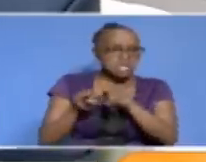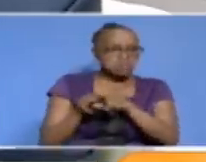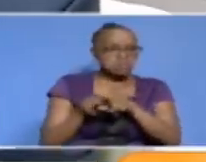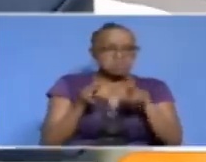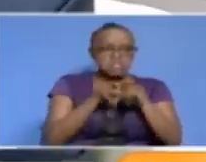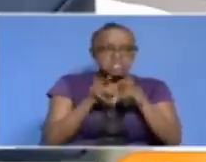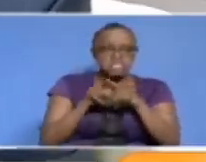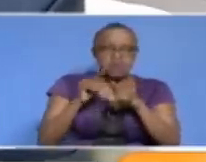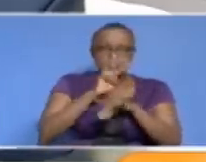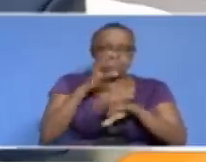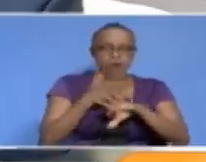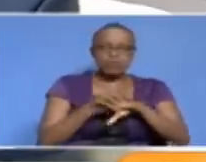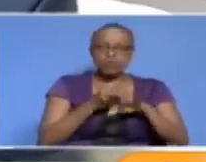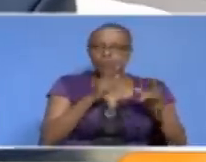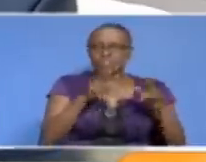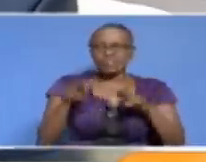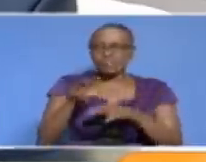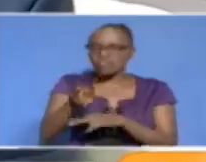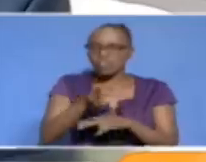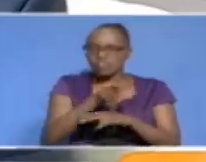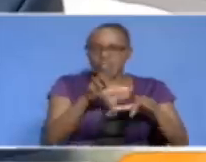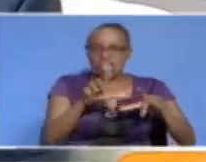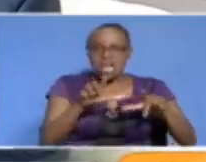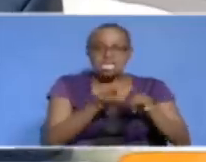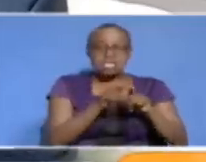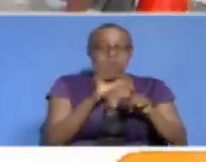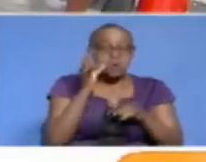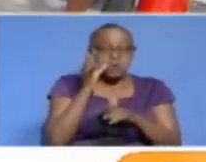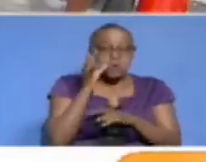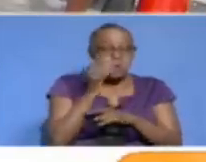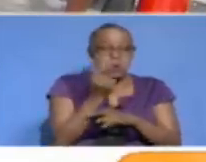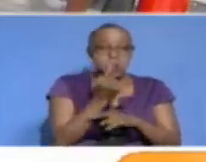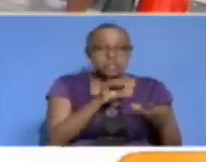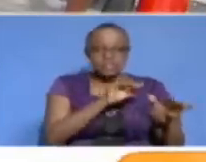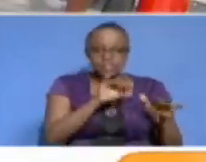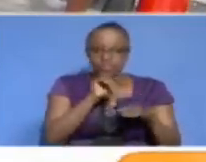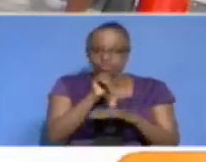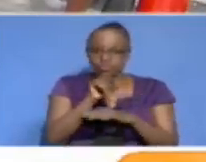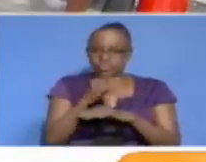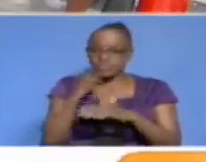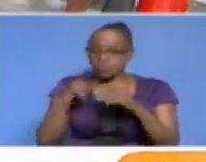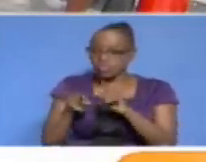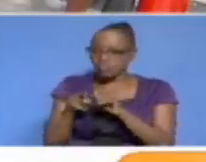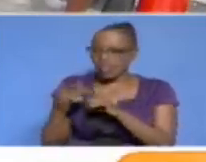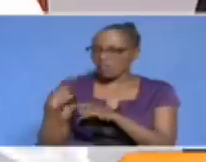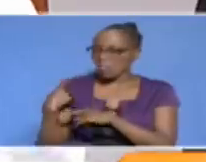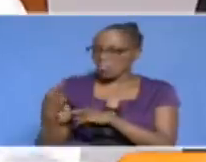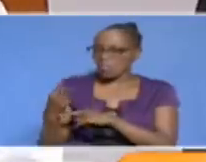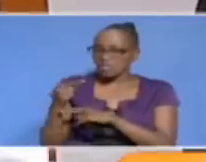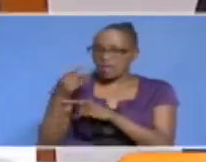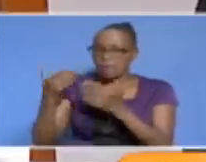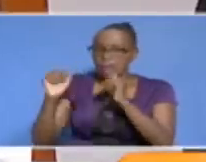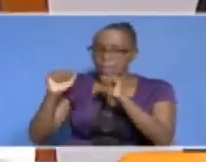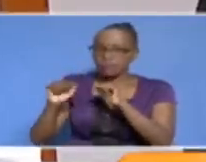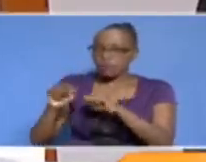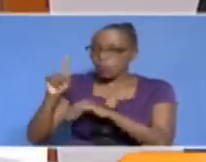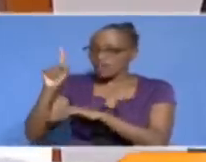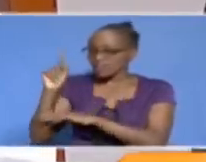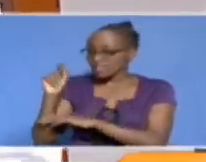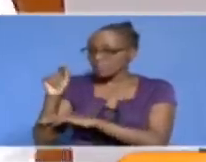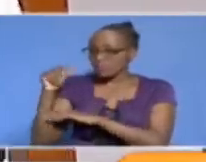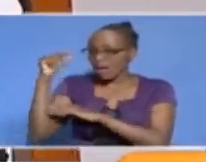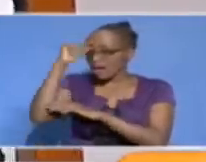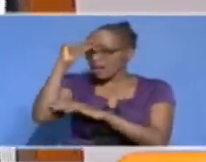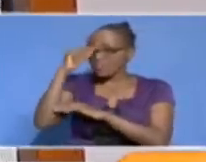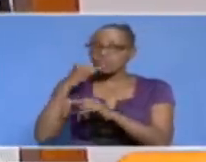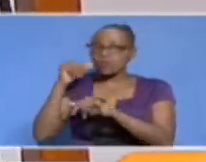you this. Mutu wamezoea kuiba mashamba na kuvuta bangi. Governor, let me ask you this. You said not too long ago that you might be a one-term governor.